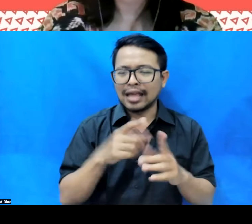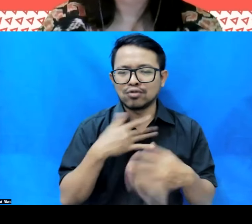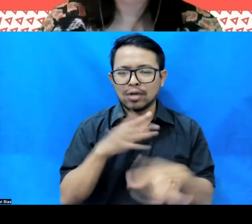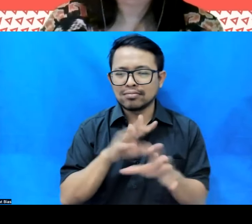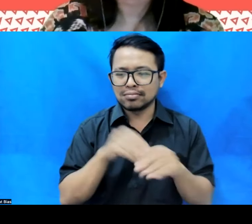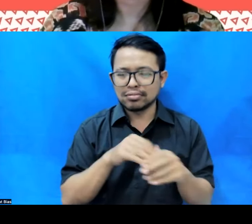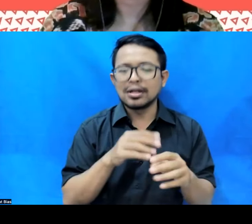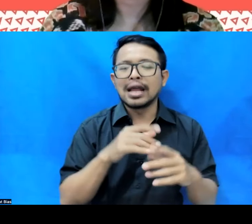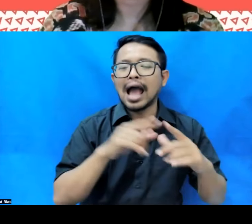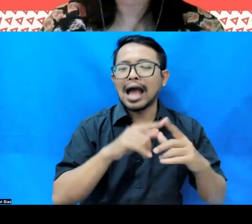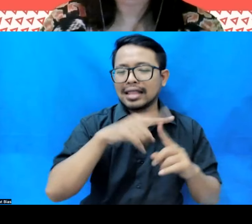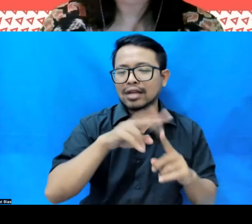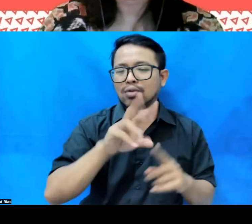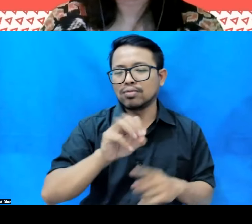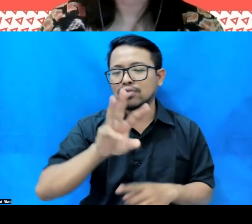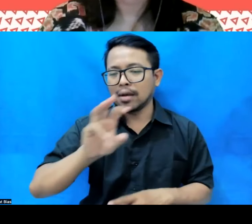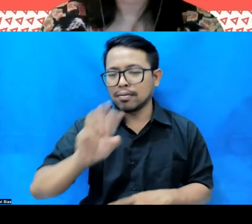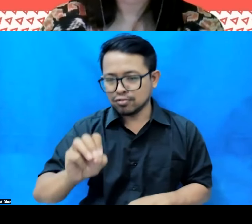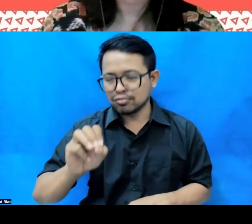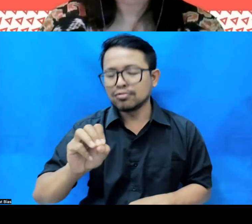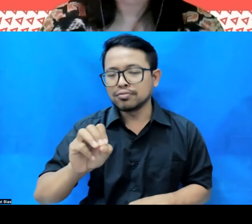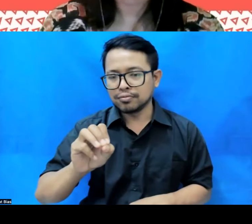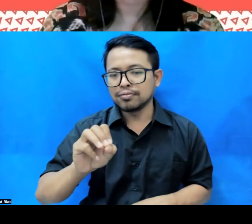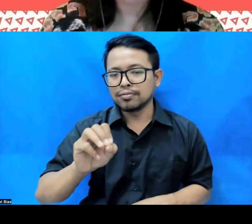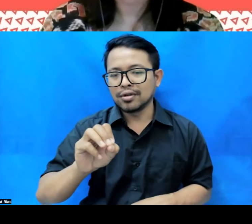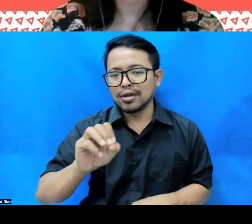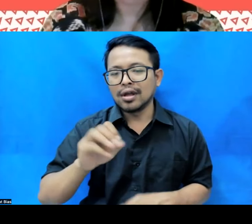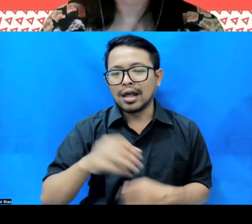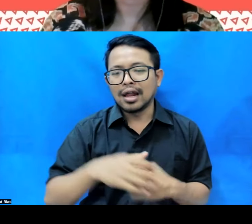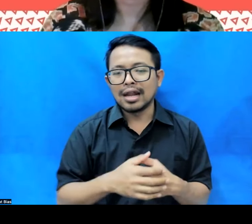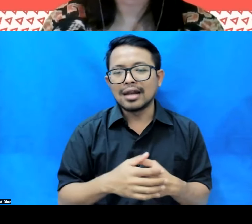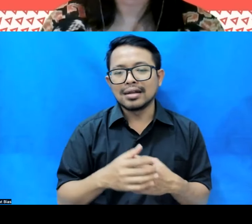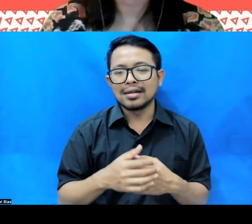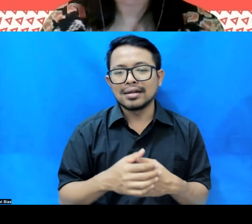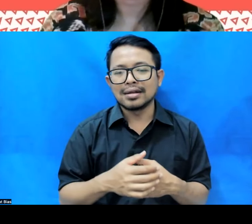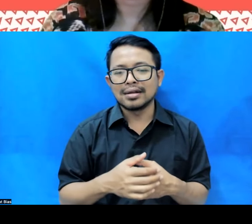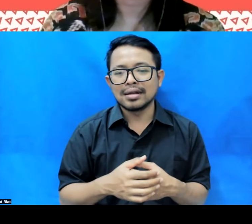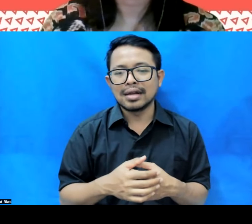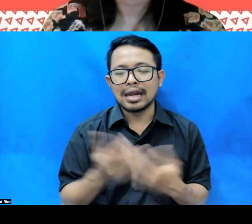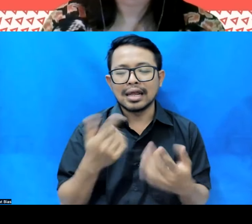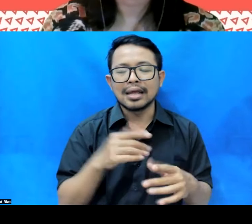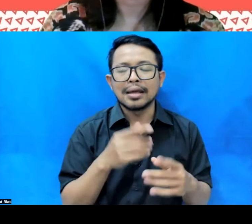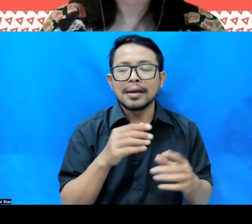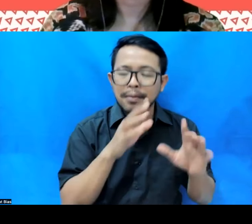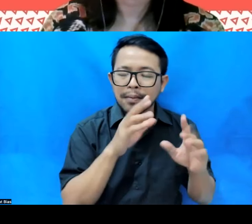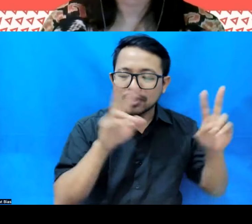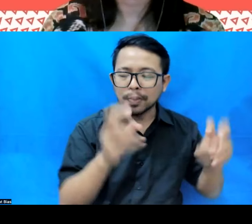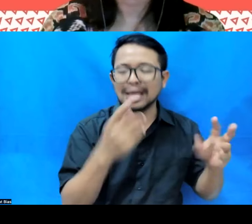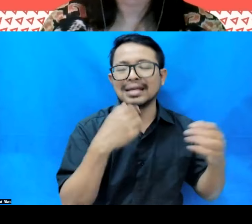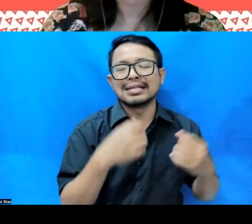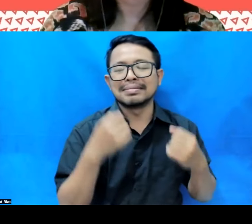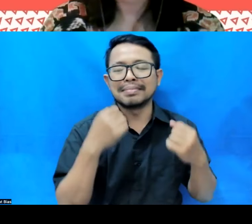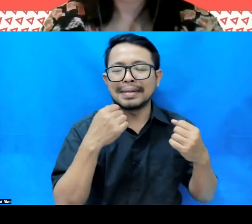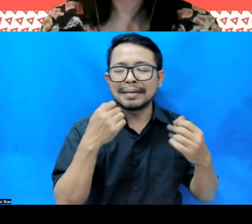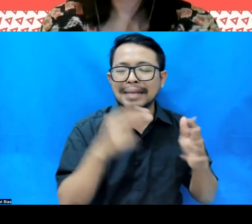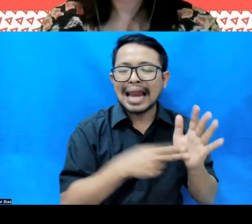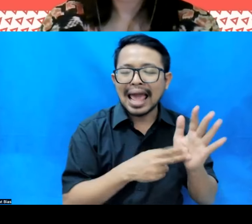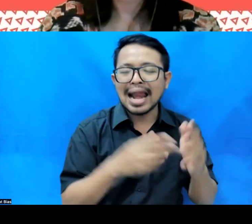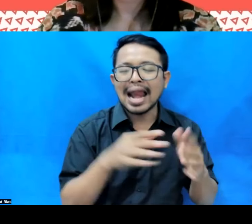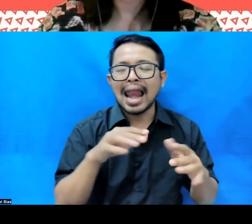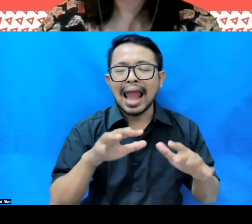am engaged in the National Commission for Disability, I have been engaged with in AT23 in a health initiative. So I've